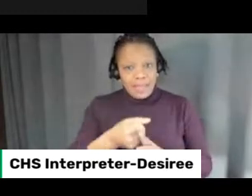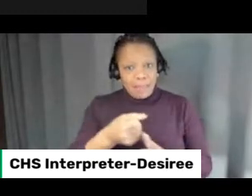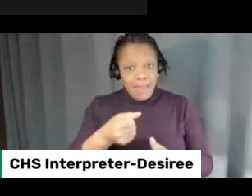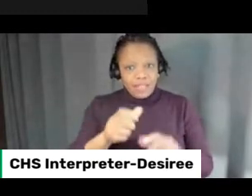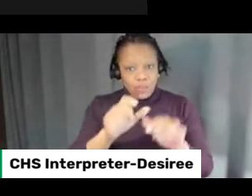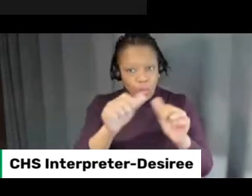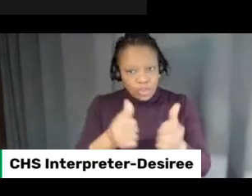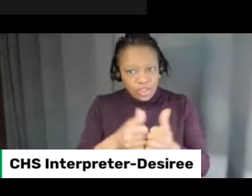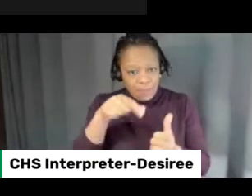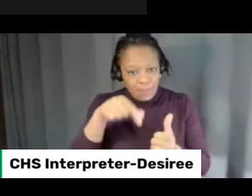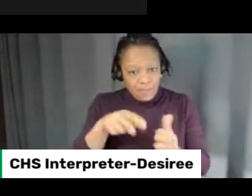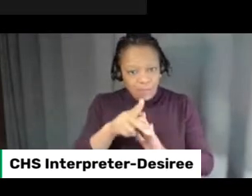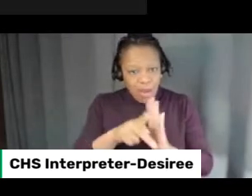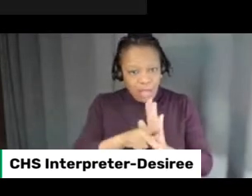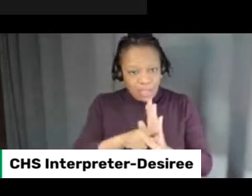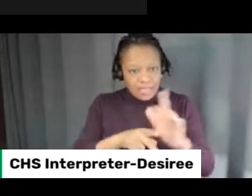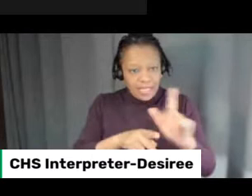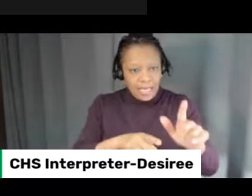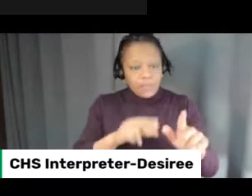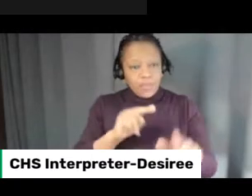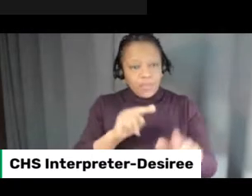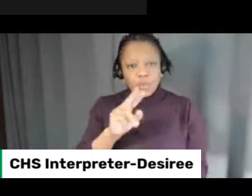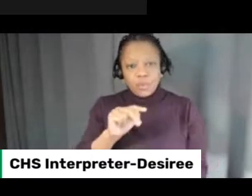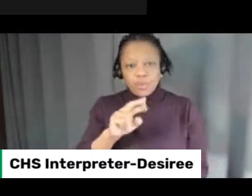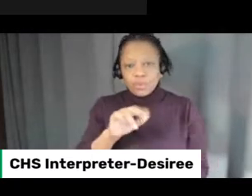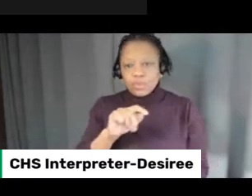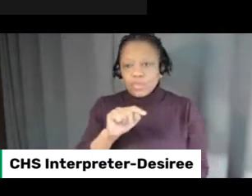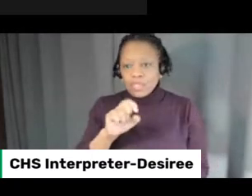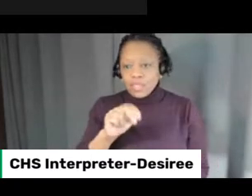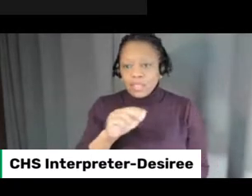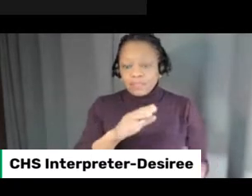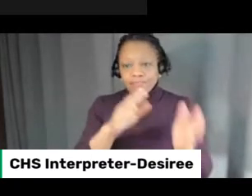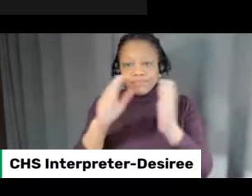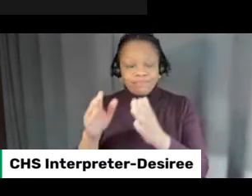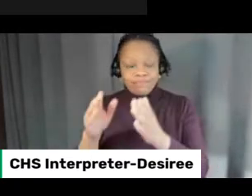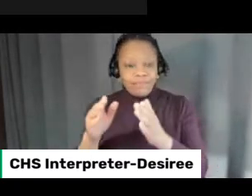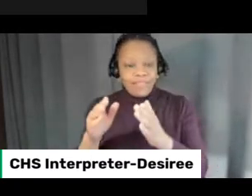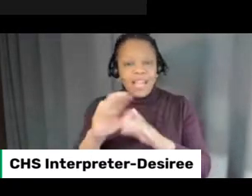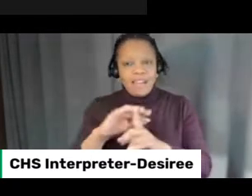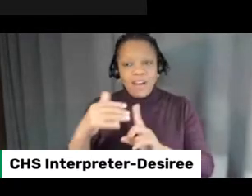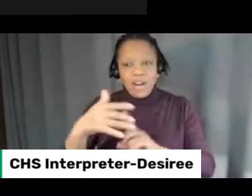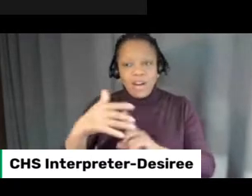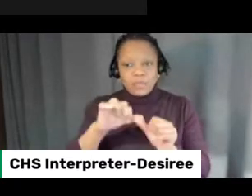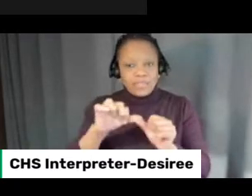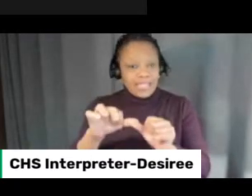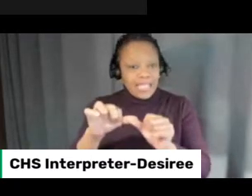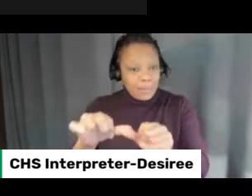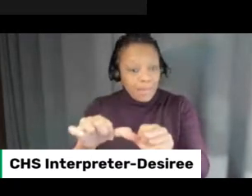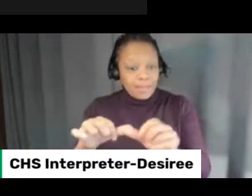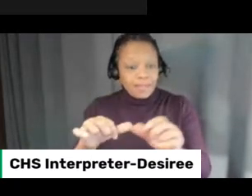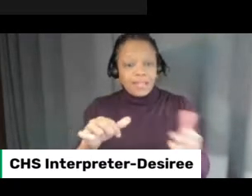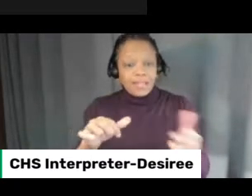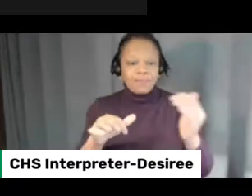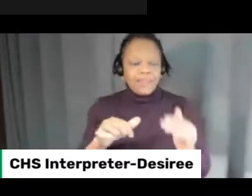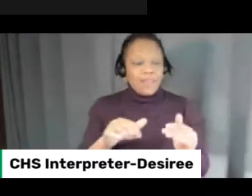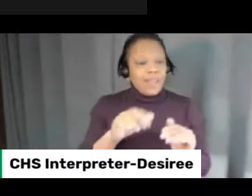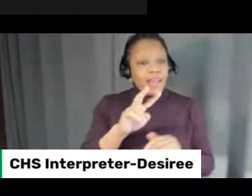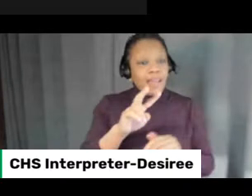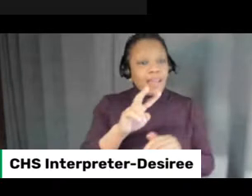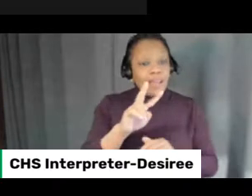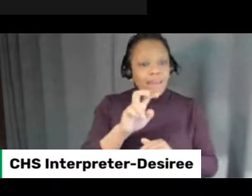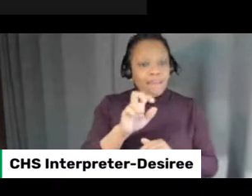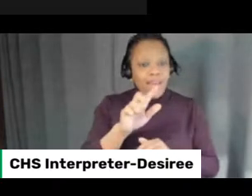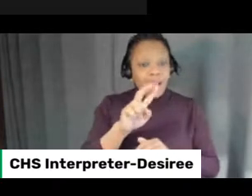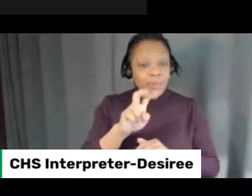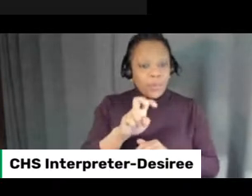at nutrition, we looked at environmental sustainability, we looked at the valued in workforce,